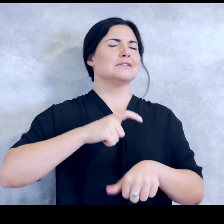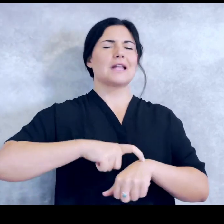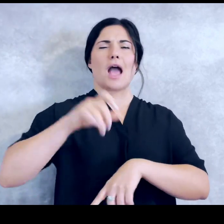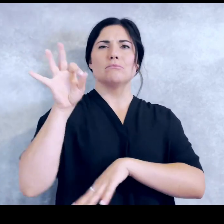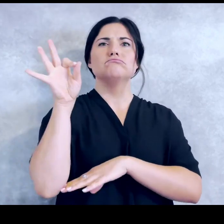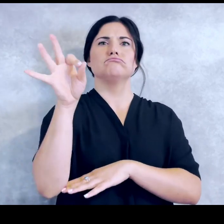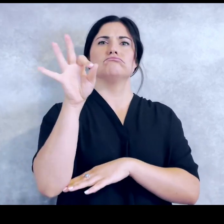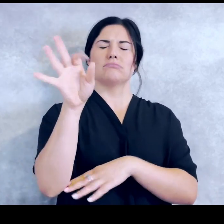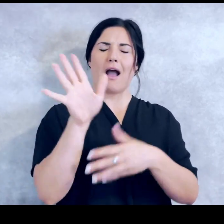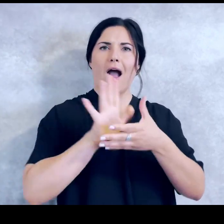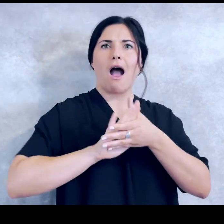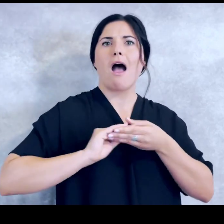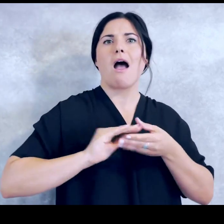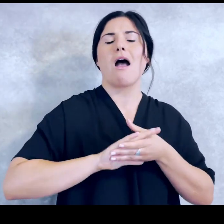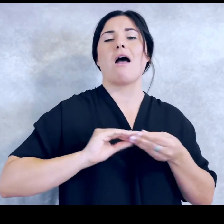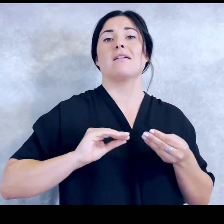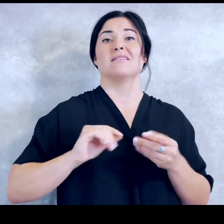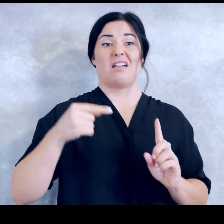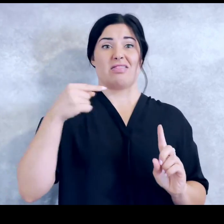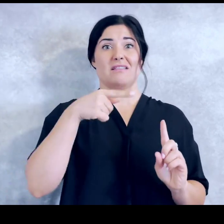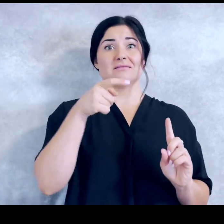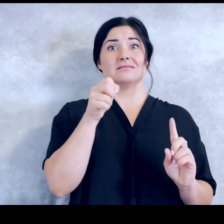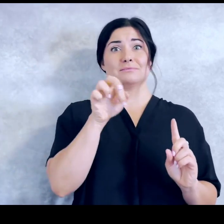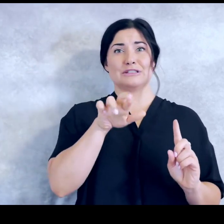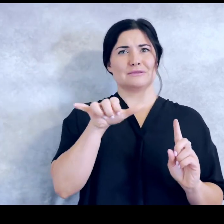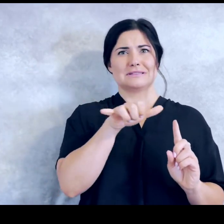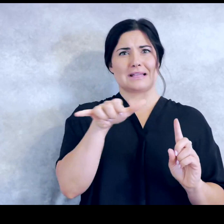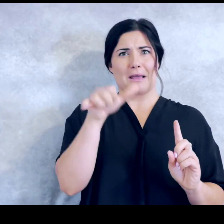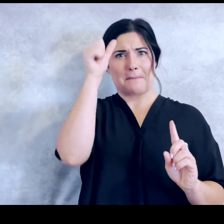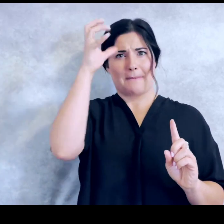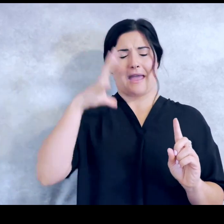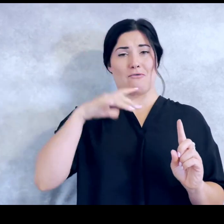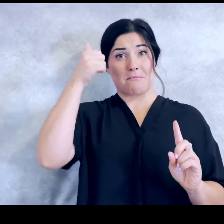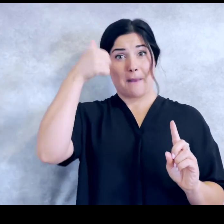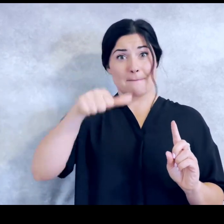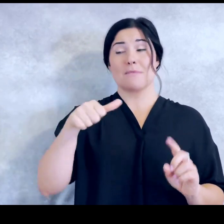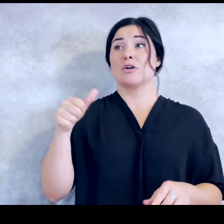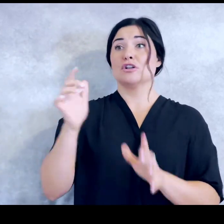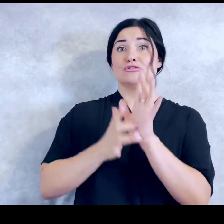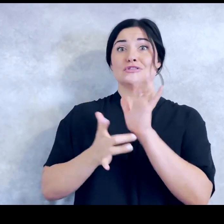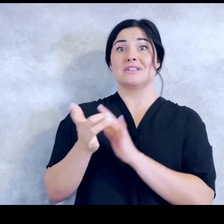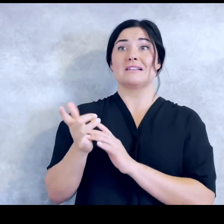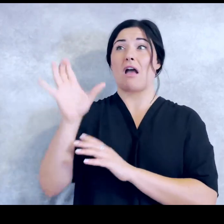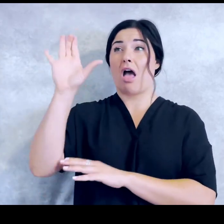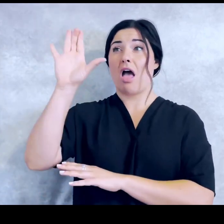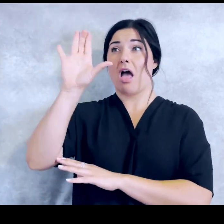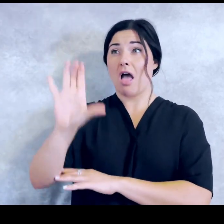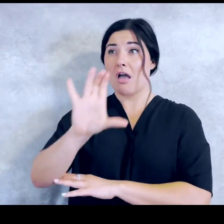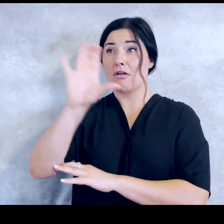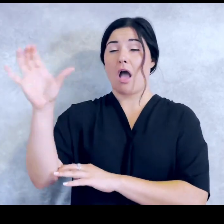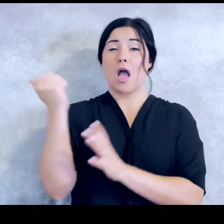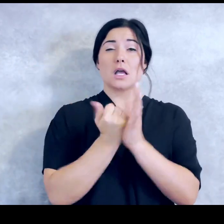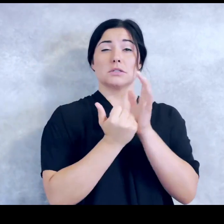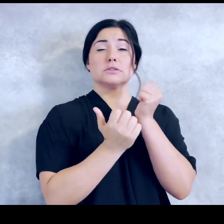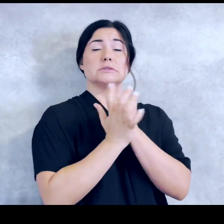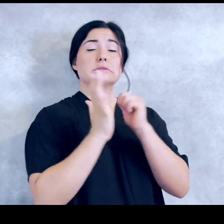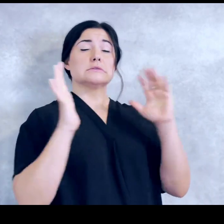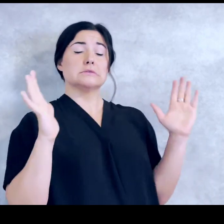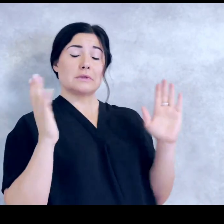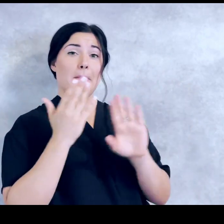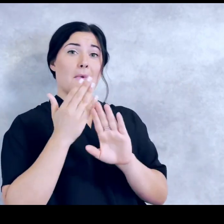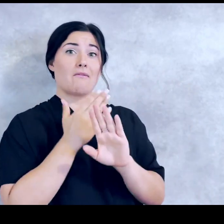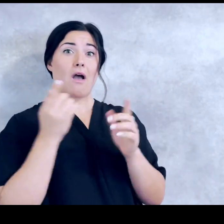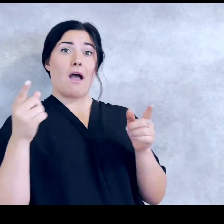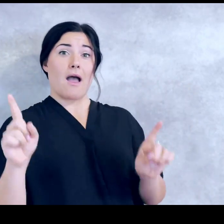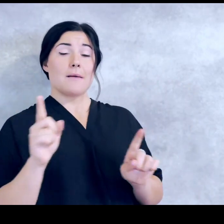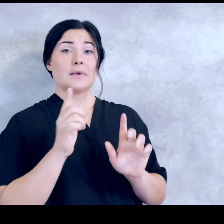sermon, his very first speaking engagement. This is the same Peter, if you remember, before Jesus went to the cross, who didn't